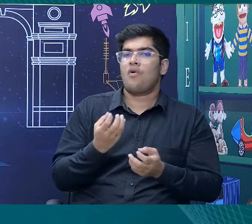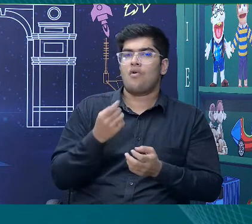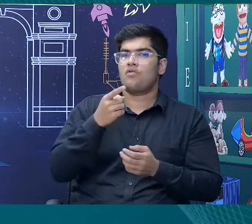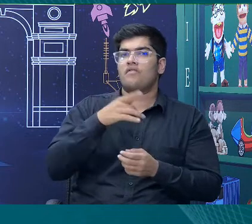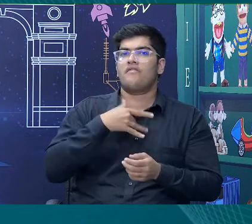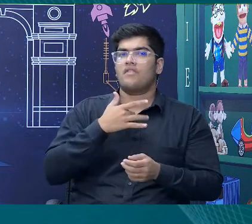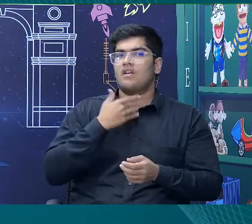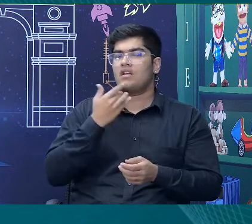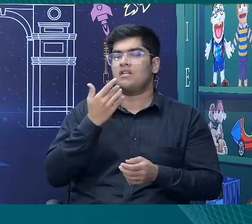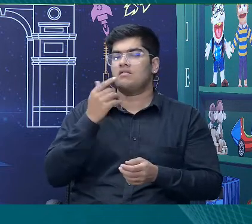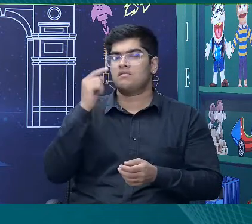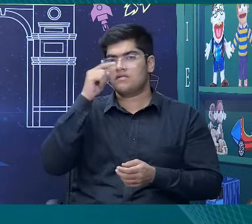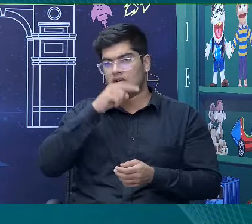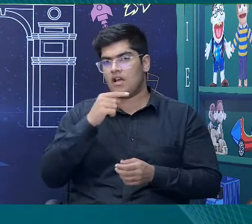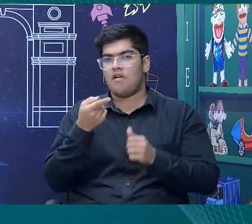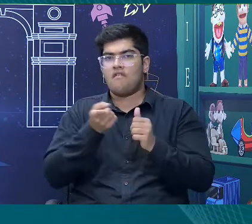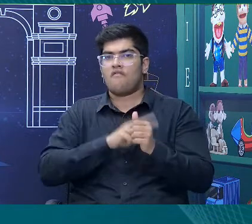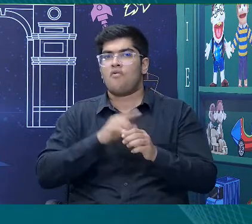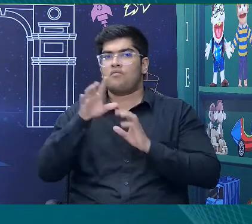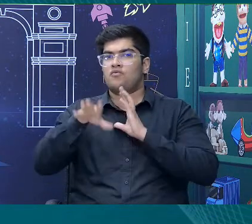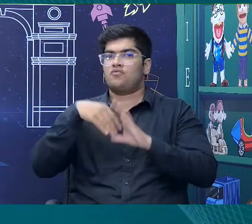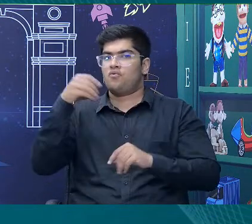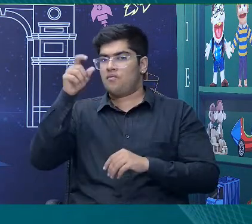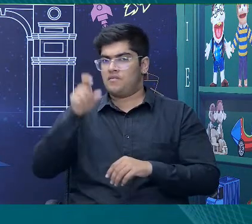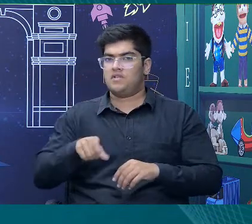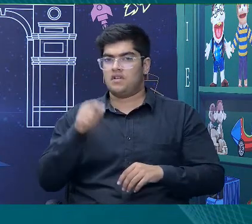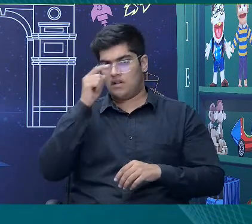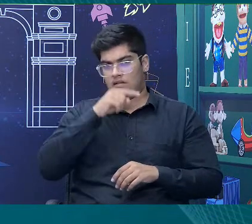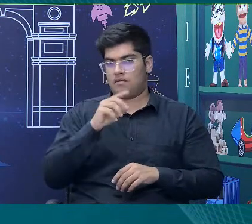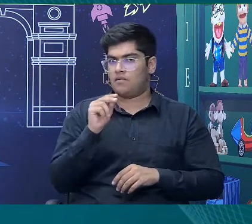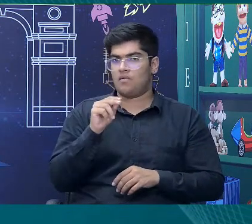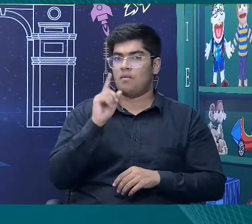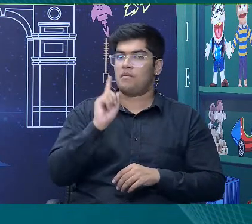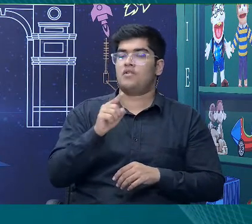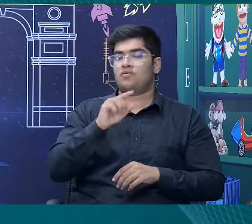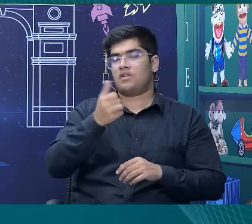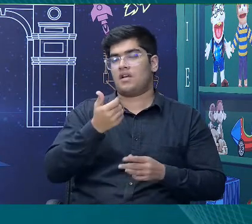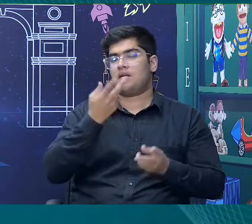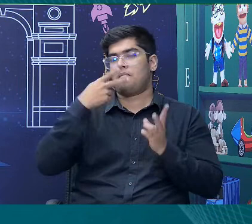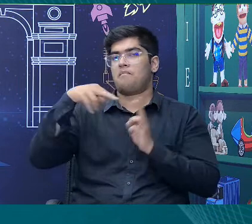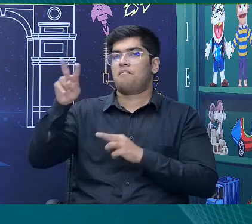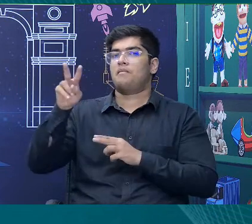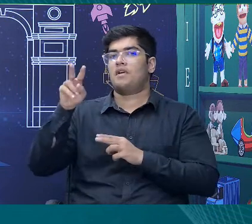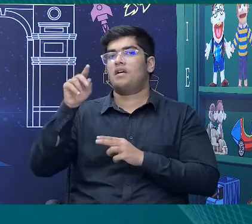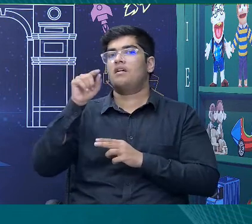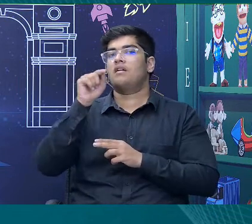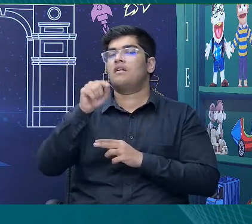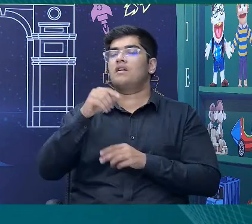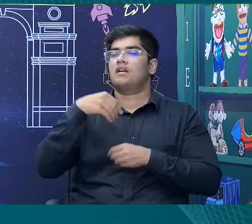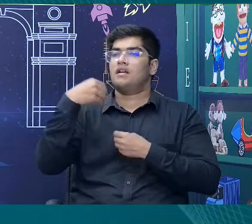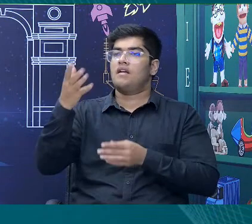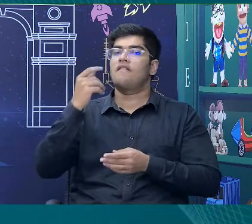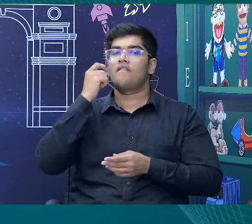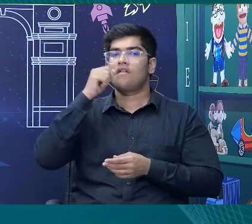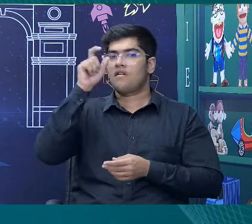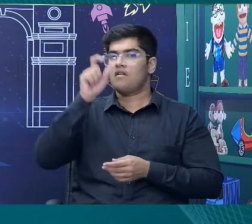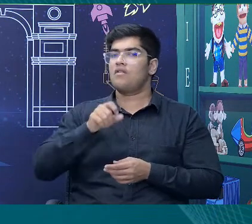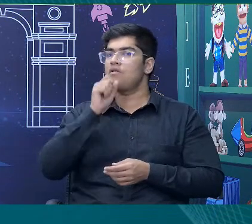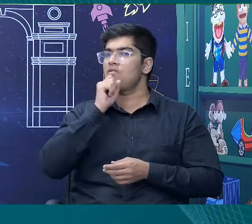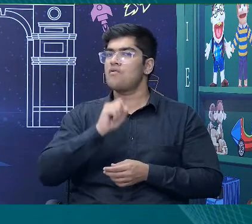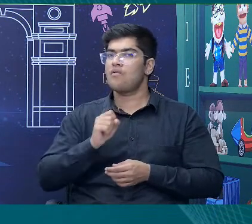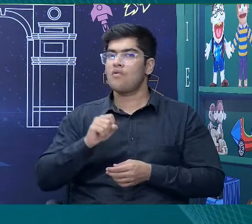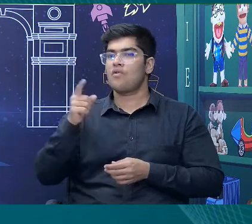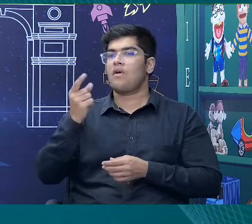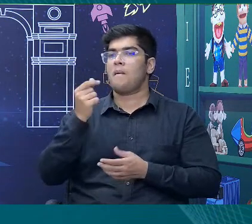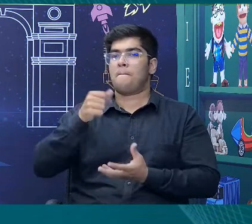this Christmas season by a thief. But you can give back the money to an old man on the roadside who has the money